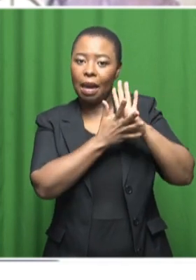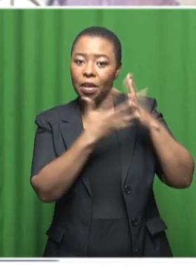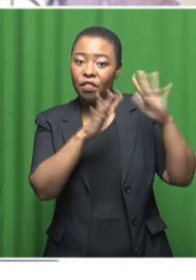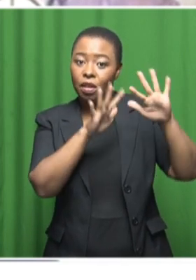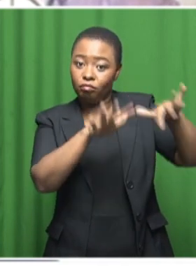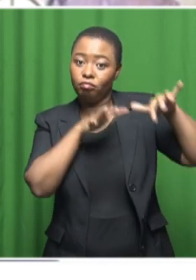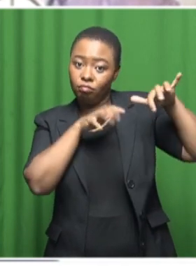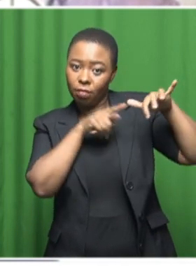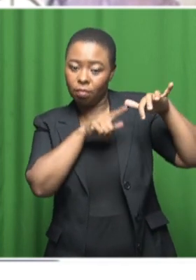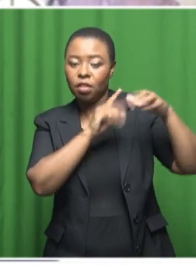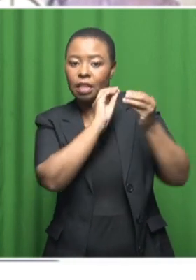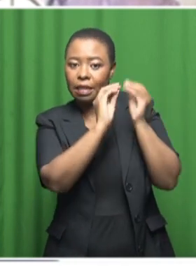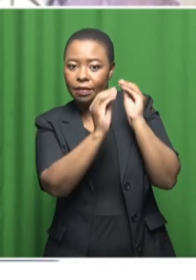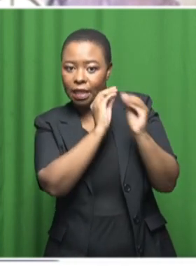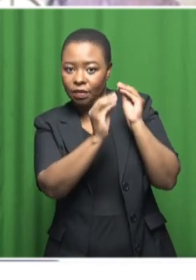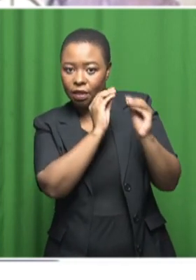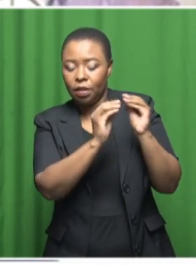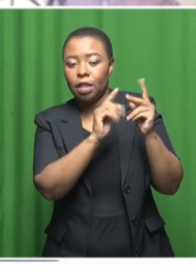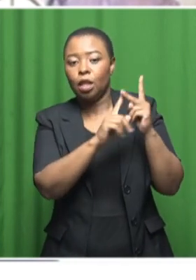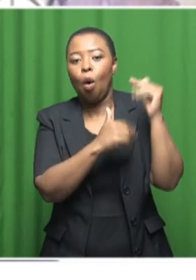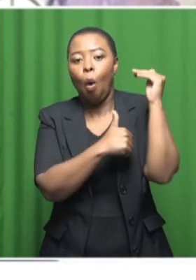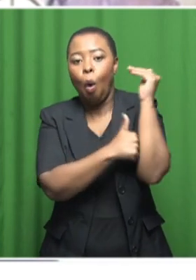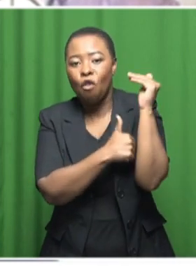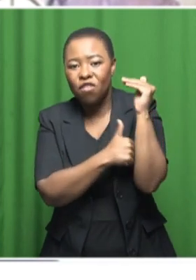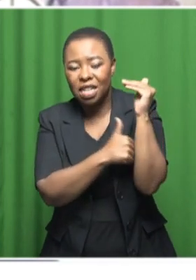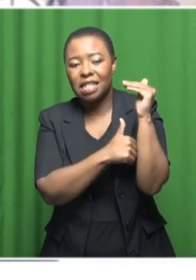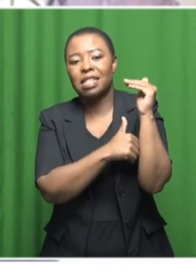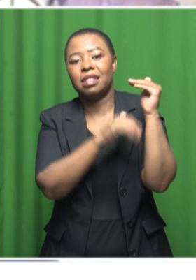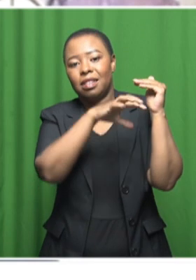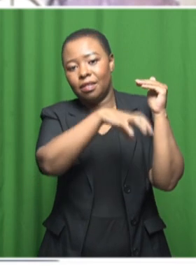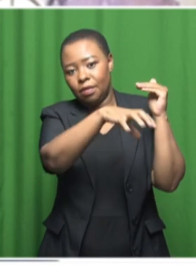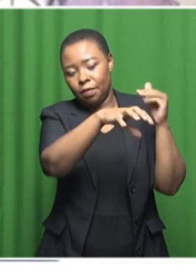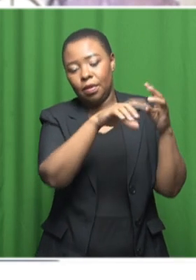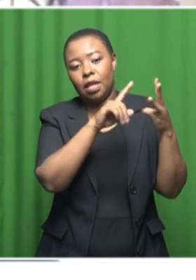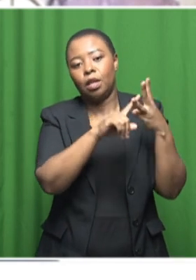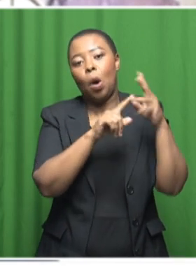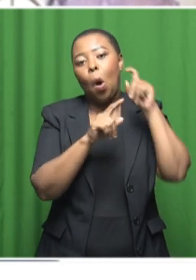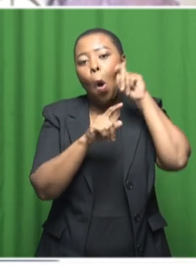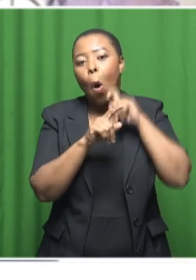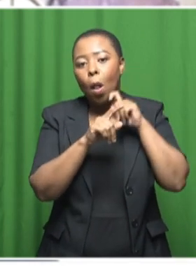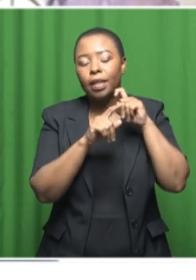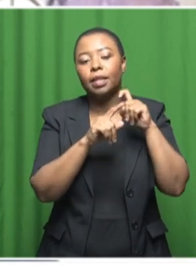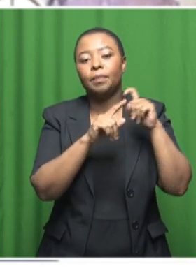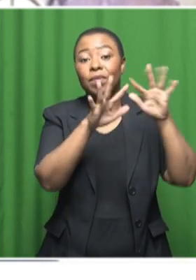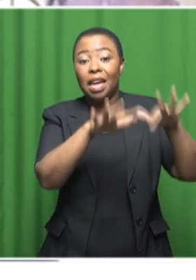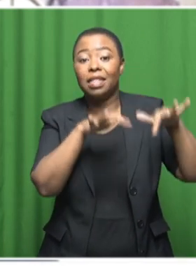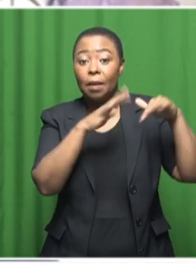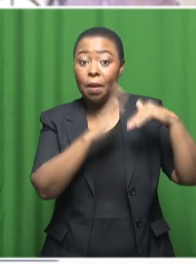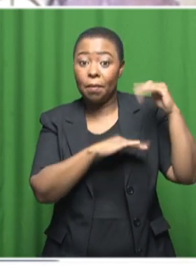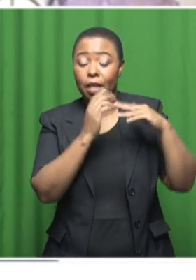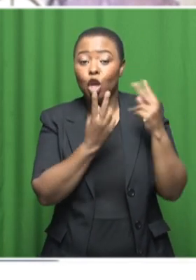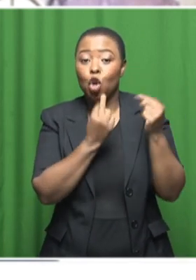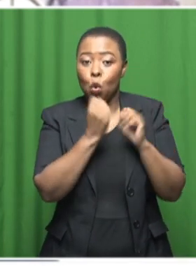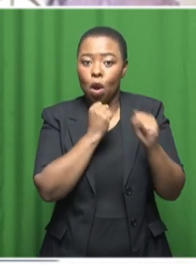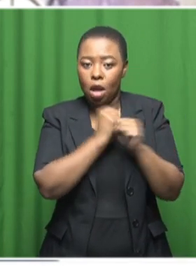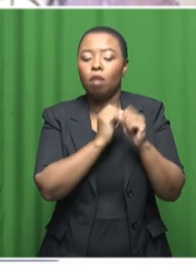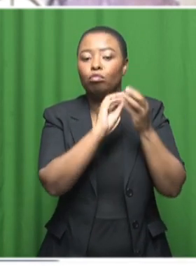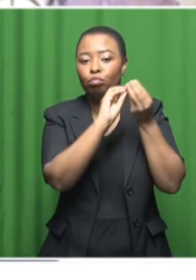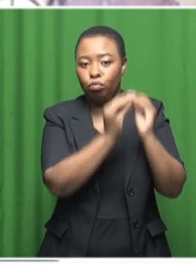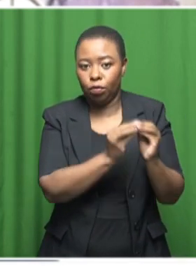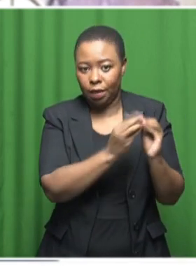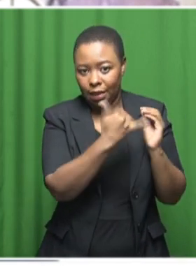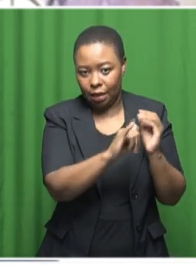chamber, the offices, as well as the parts of the old Assembly building in the new year. We were well trained by